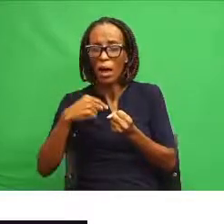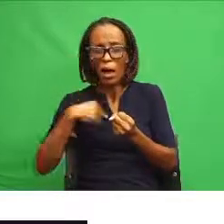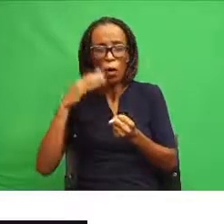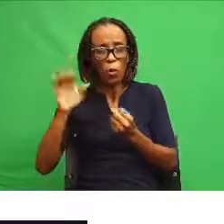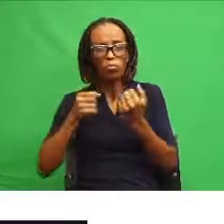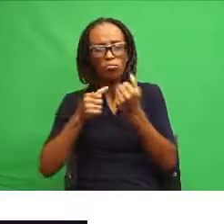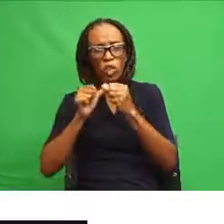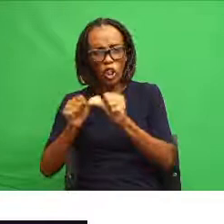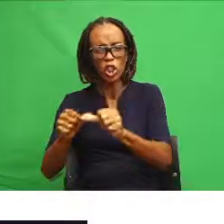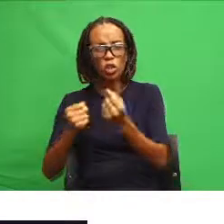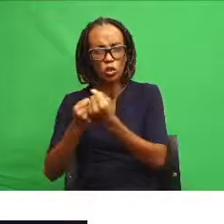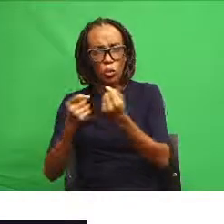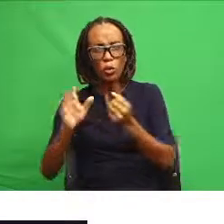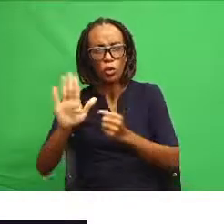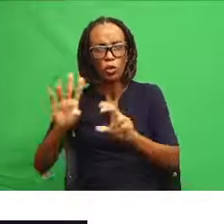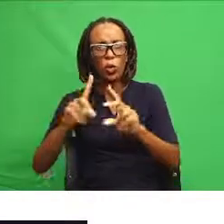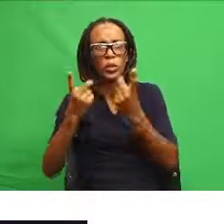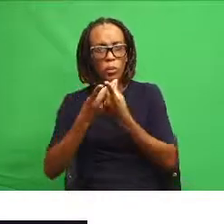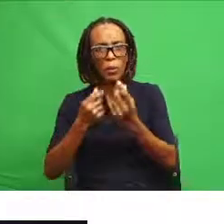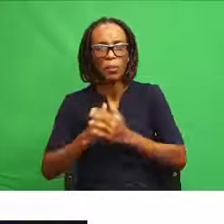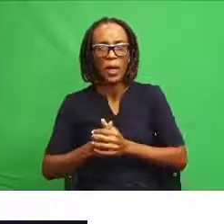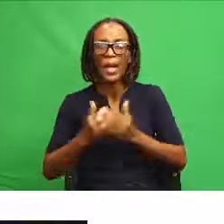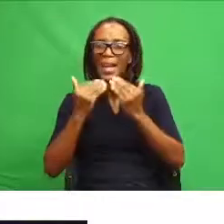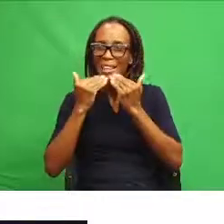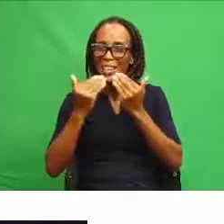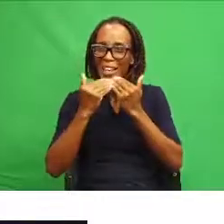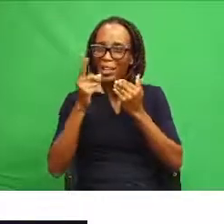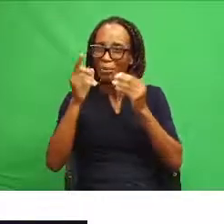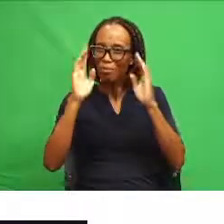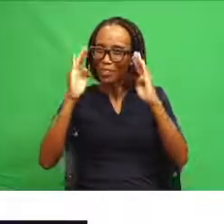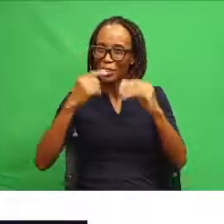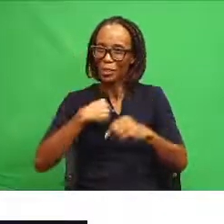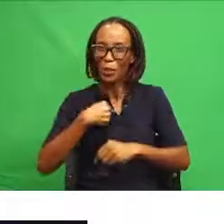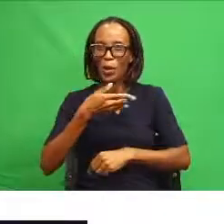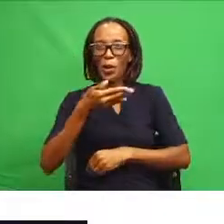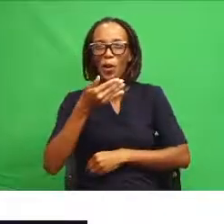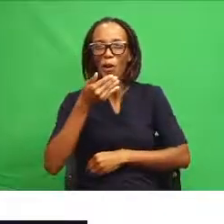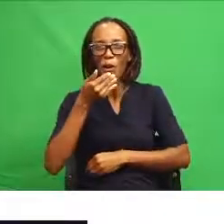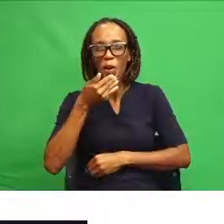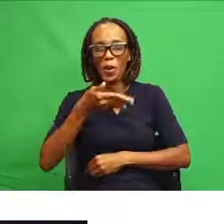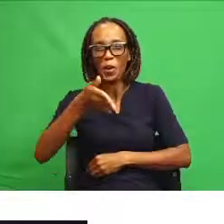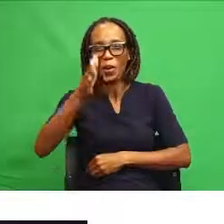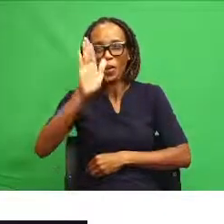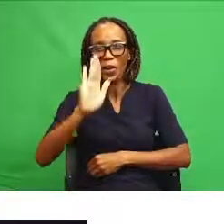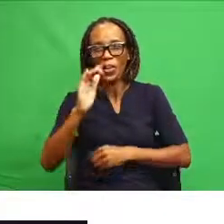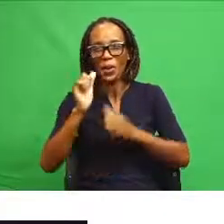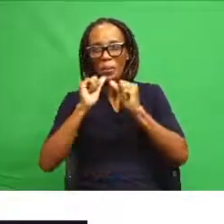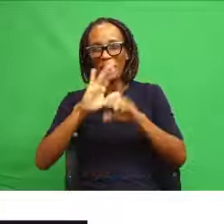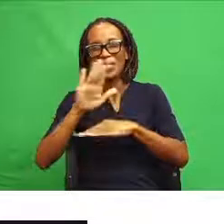support. I thank you for the courtesy of your attention, and may God bless us all.